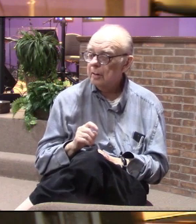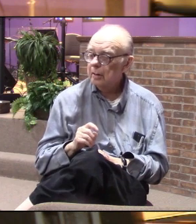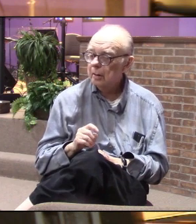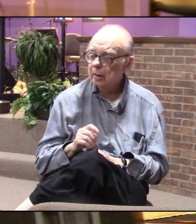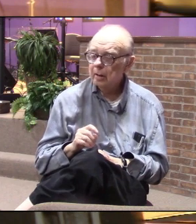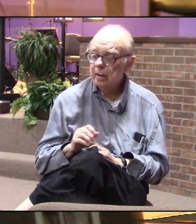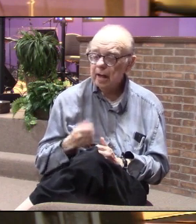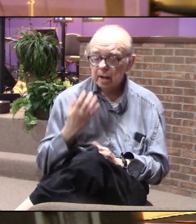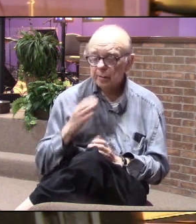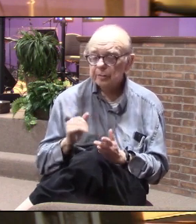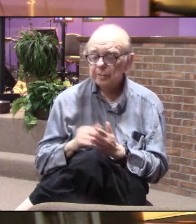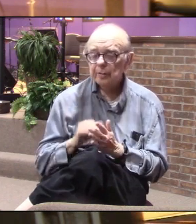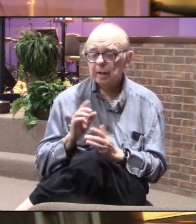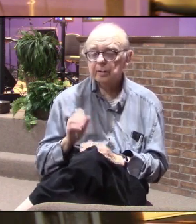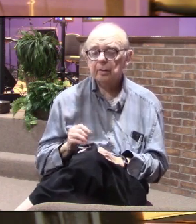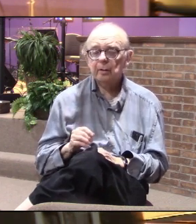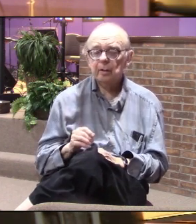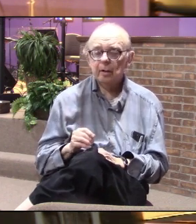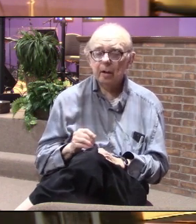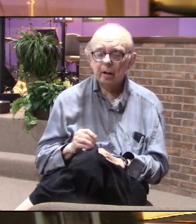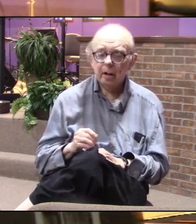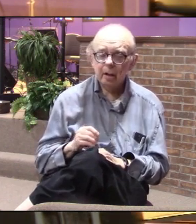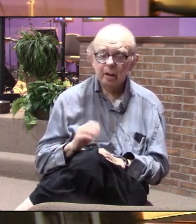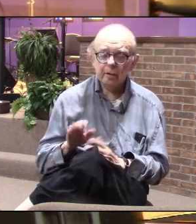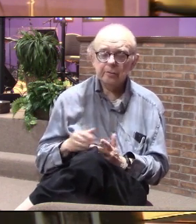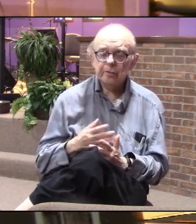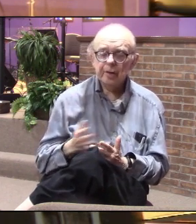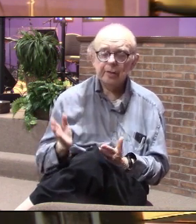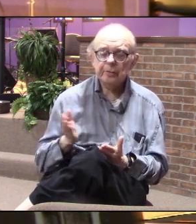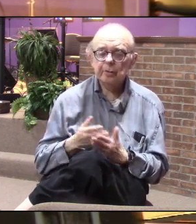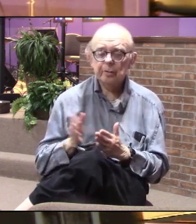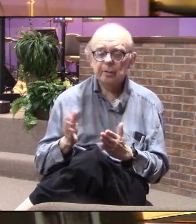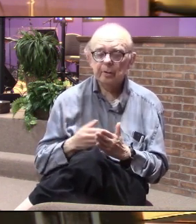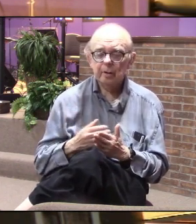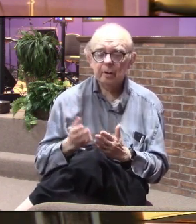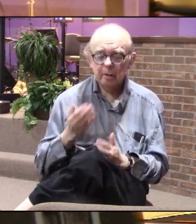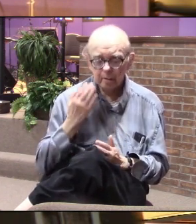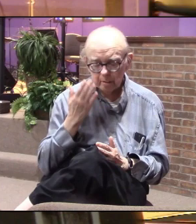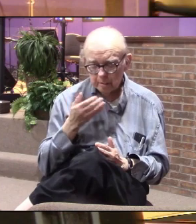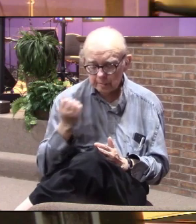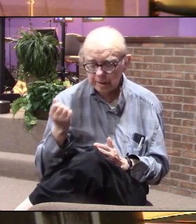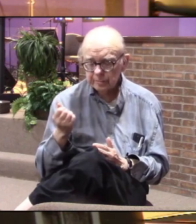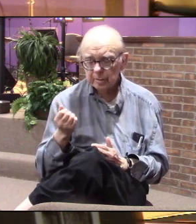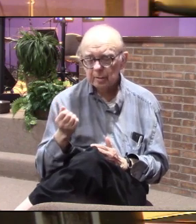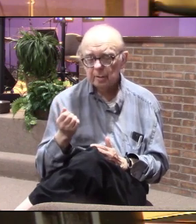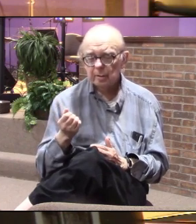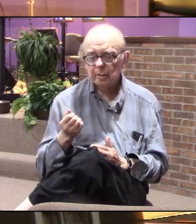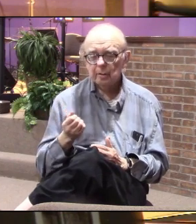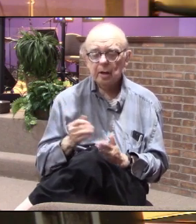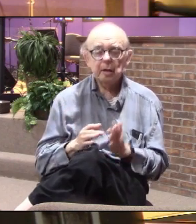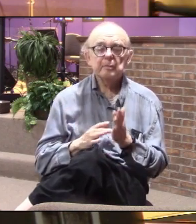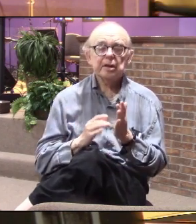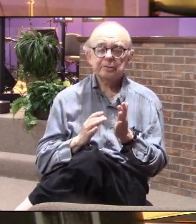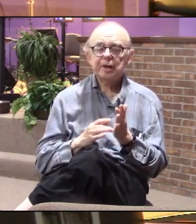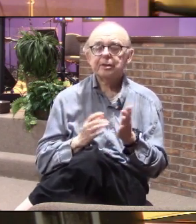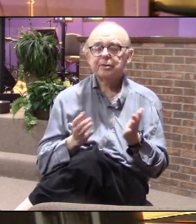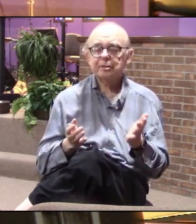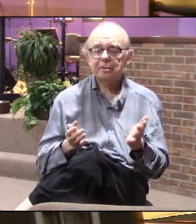How do I do that? I do that through singing. You know, the best medicine,